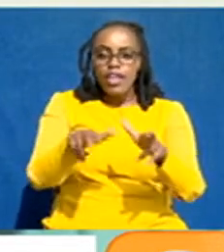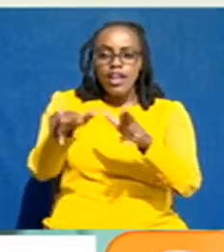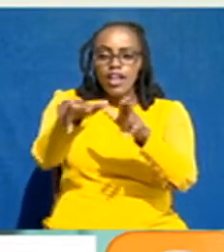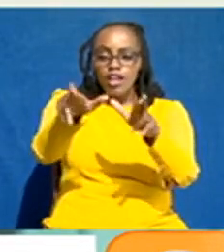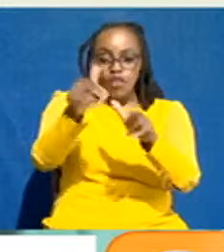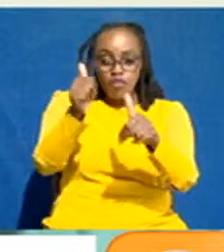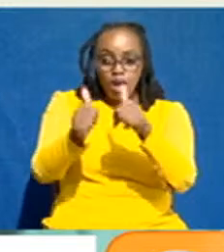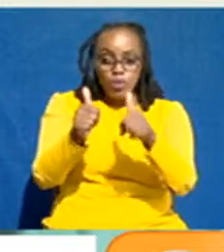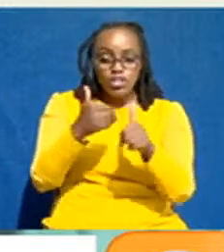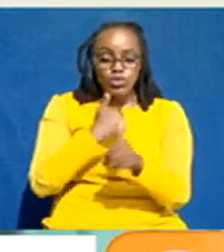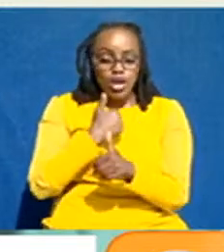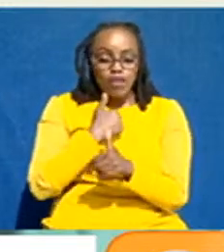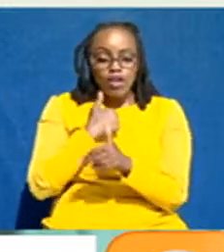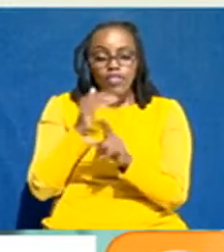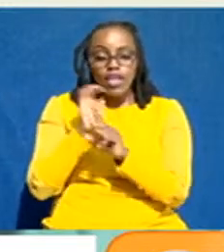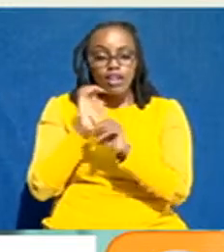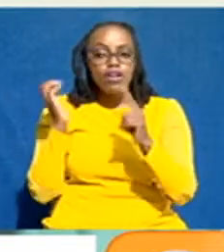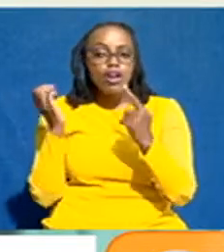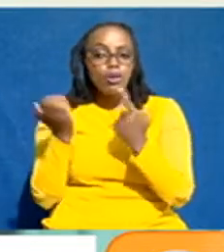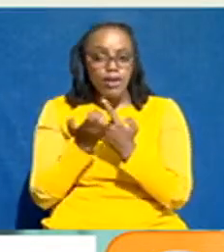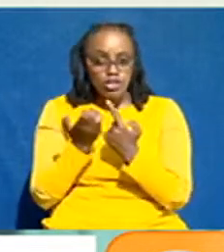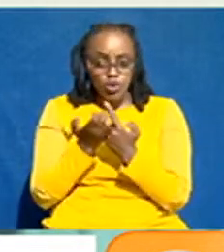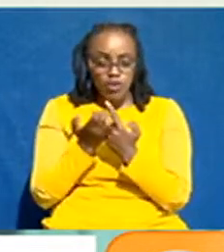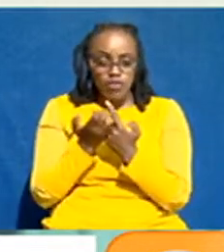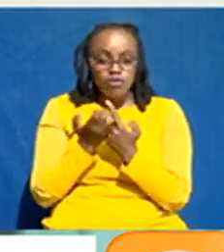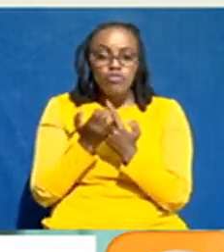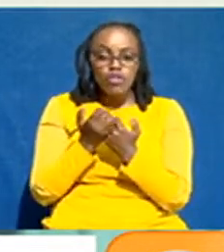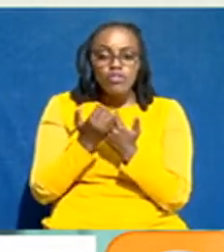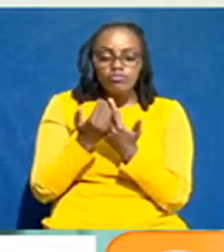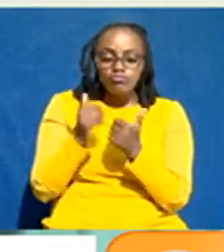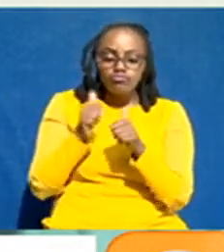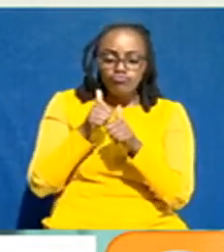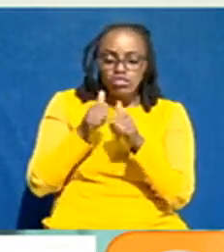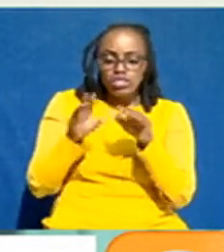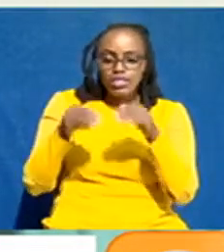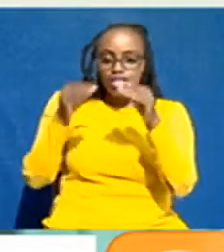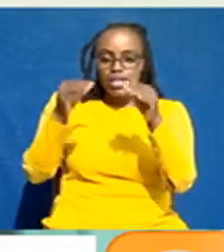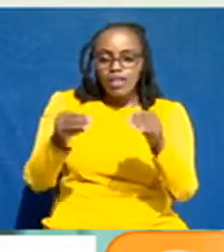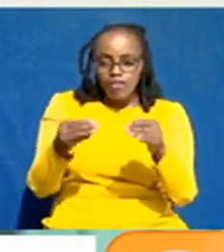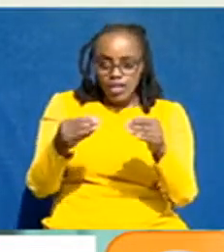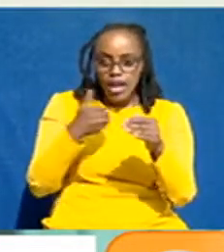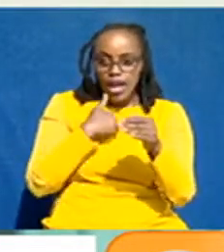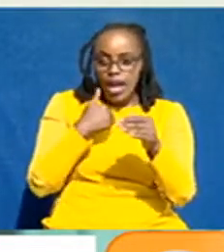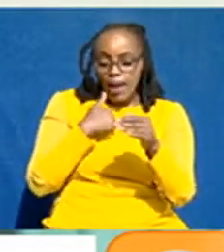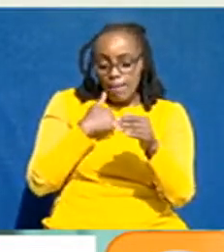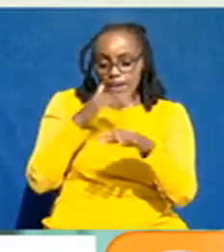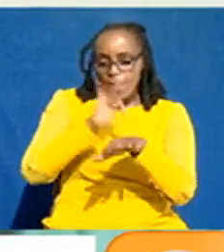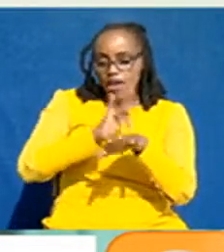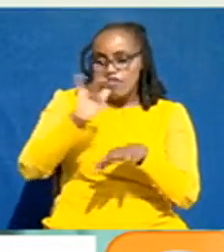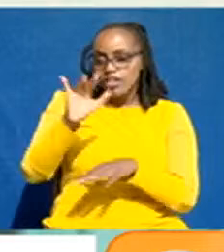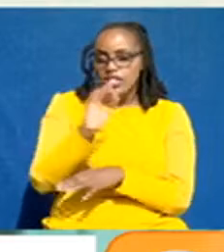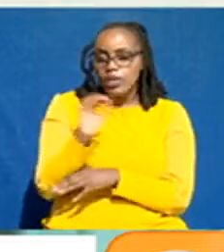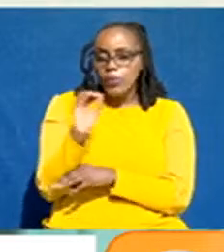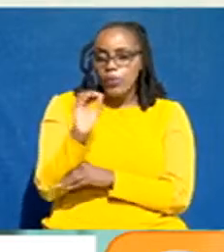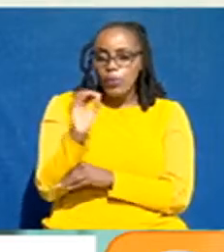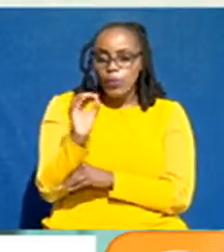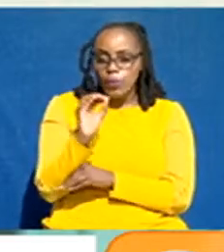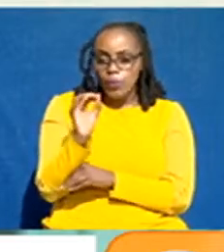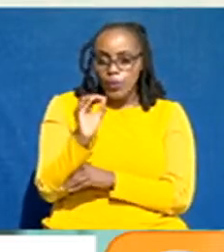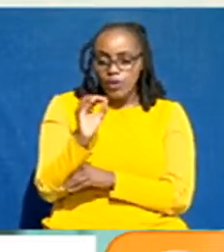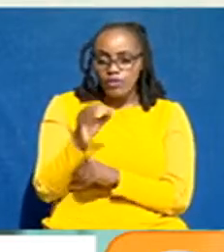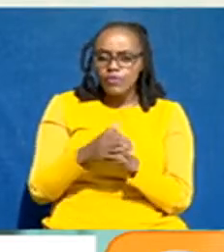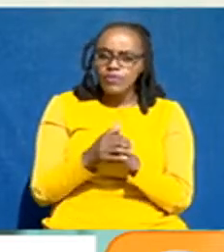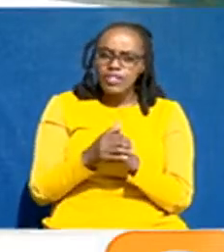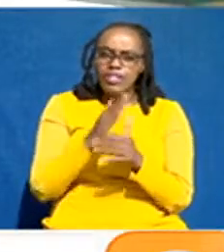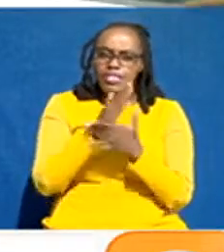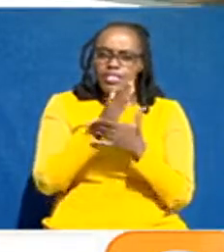that environmental issues downstream of the intakes are not affected. What